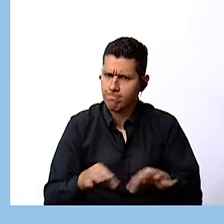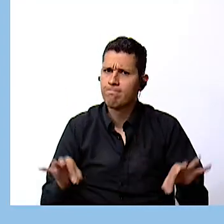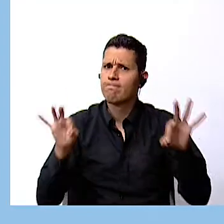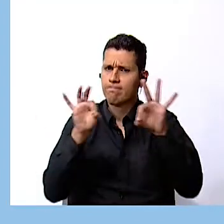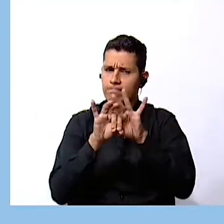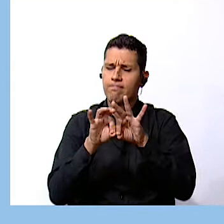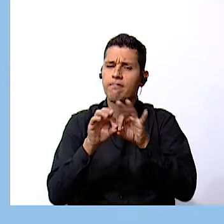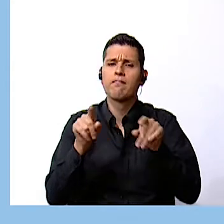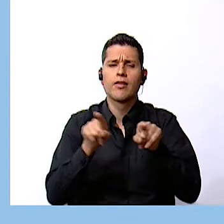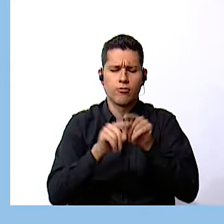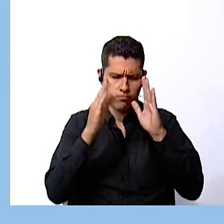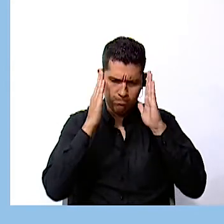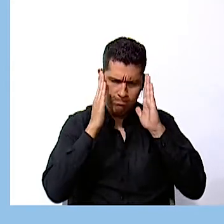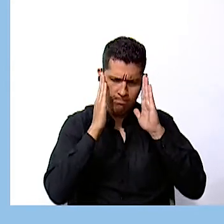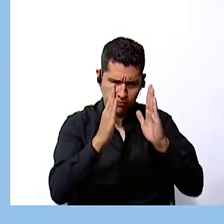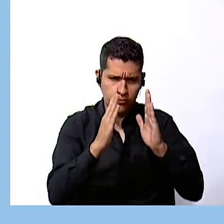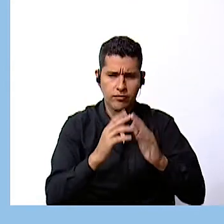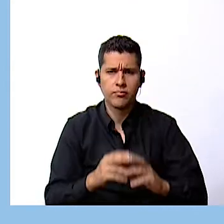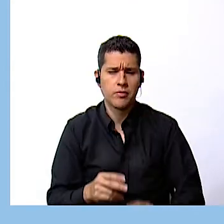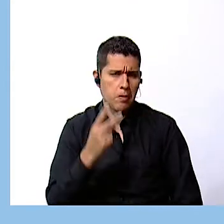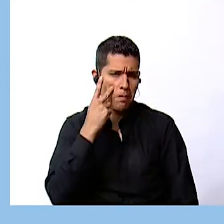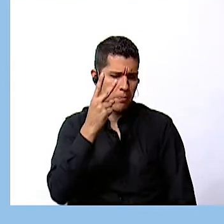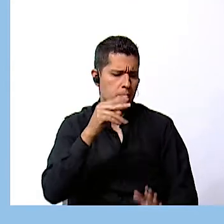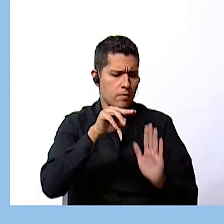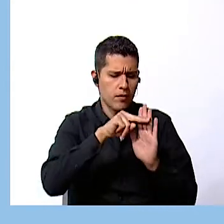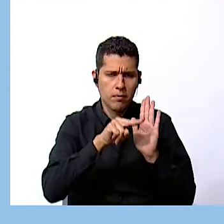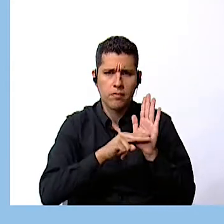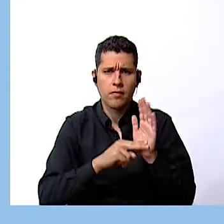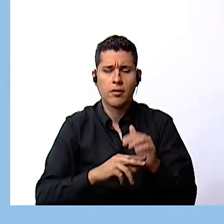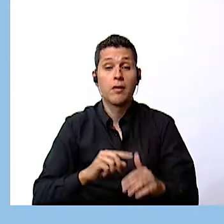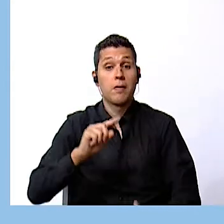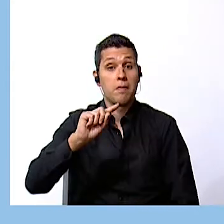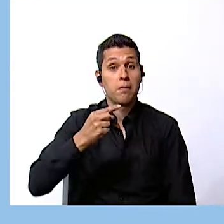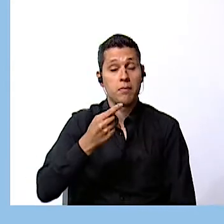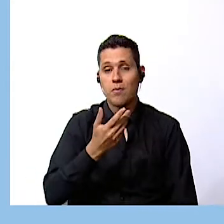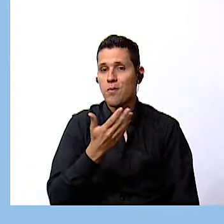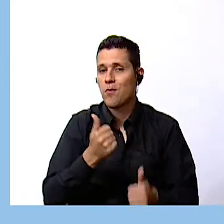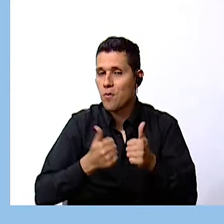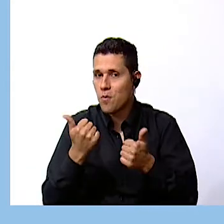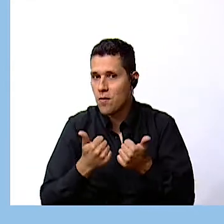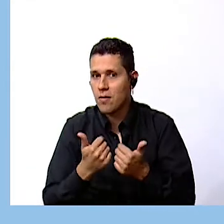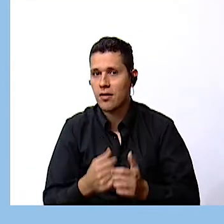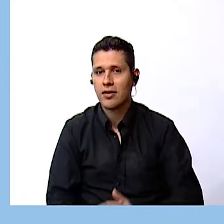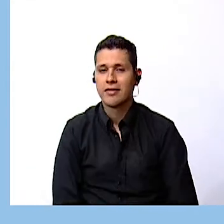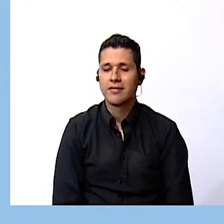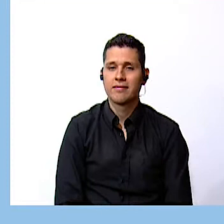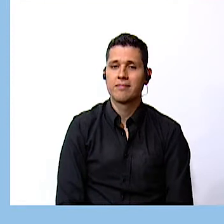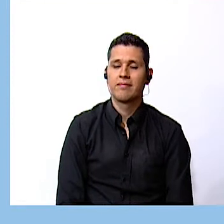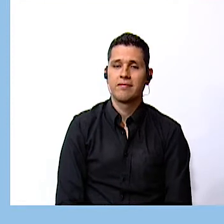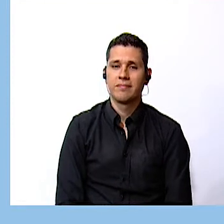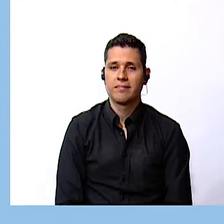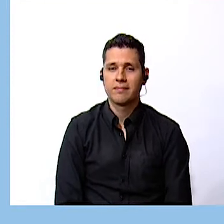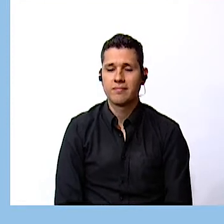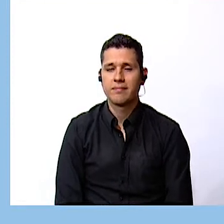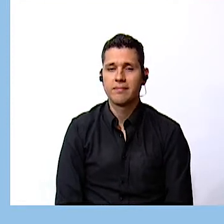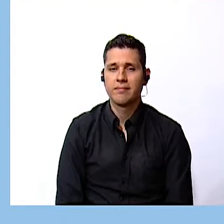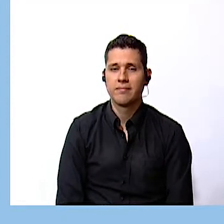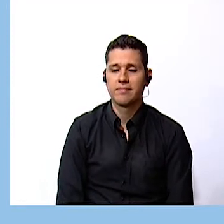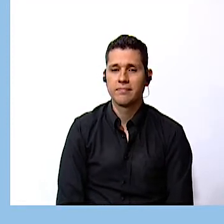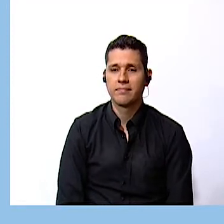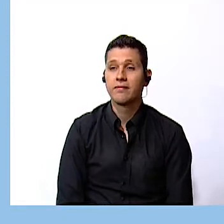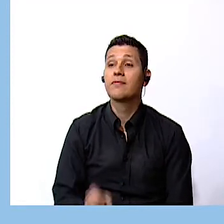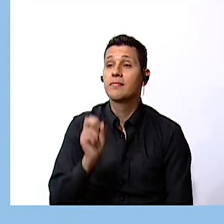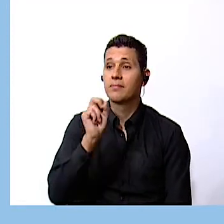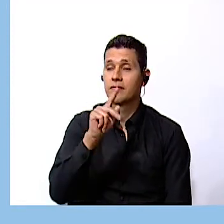So, pay attention to these instructions. The first one says, vamos a prestar atención a estas instrucciones. Okay,